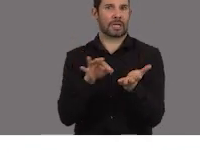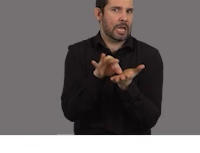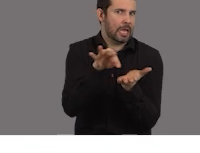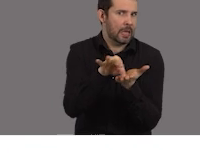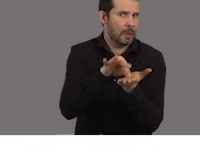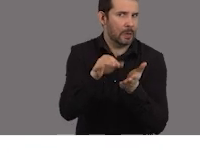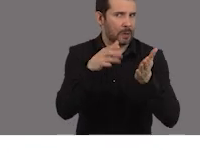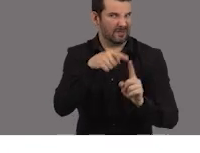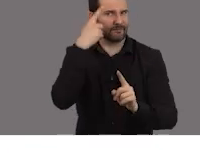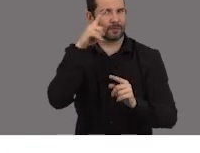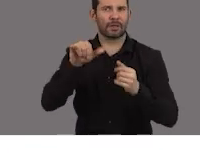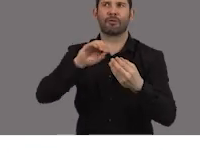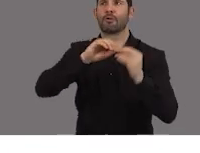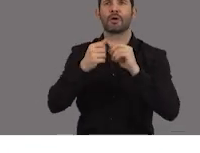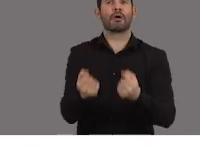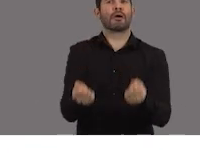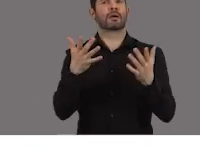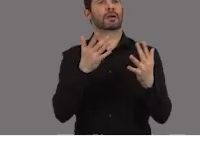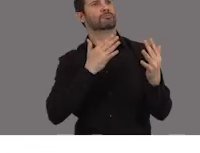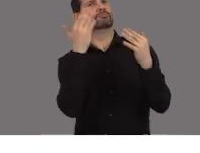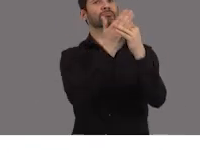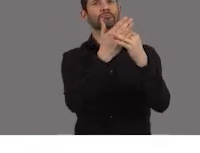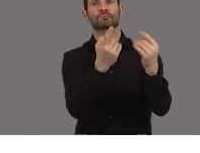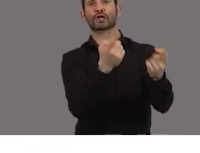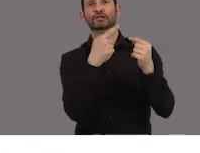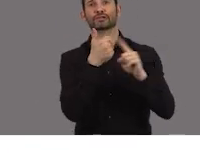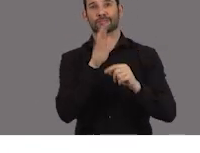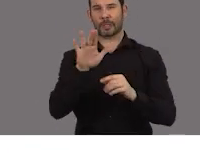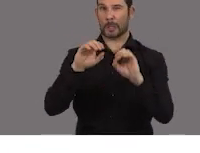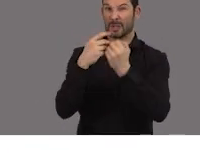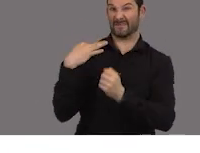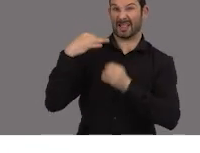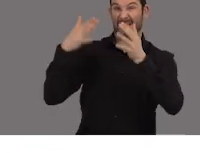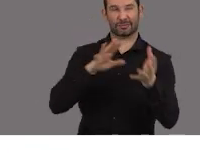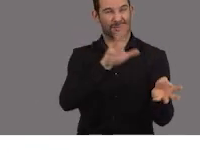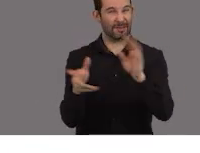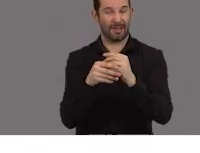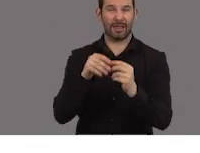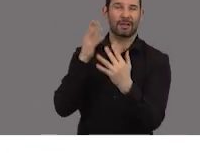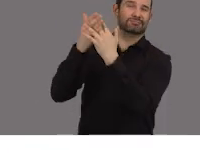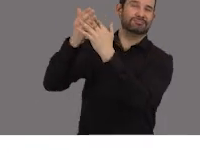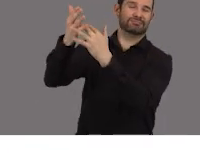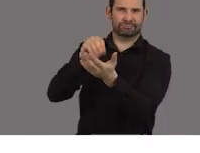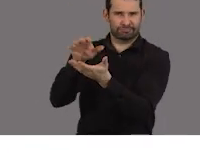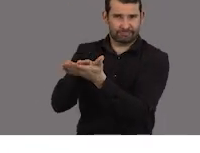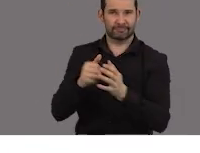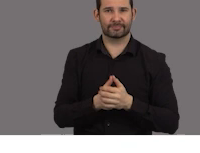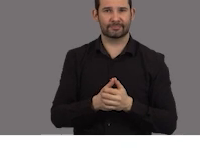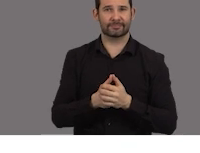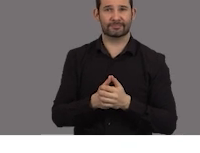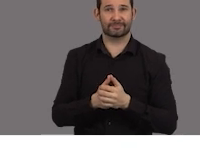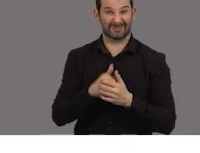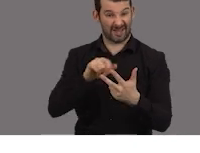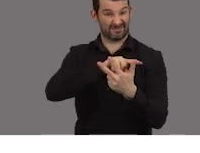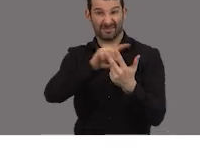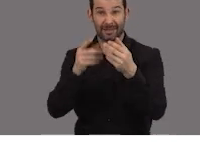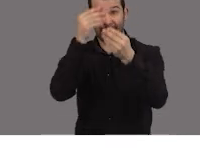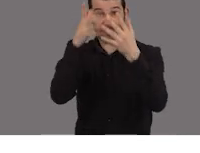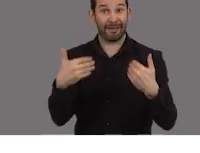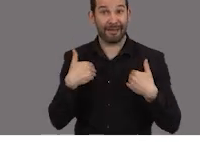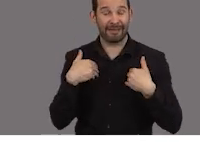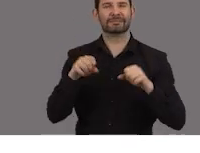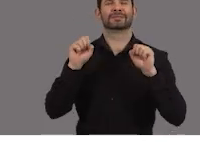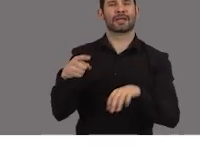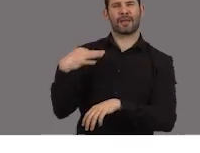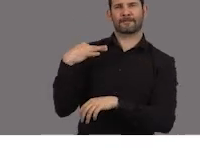as a counter for the number of returns filed by your organization's volunteers. With this information, you can